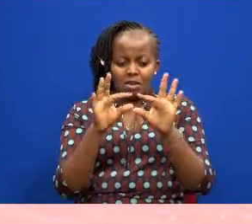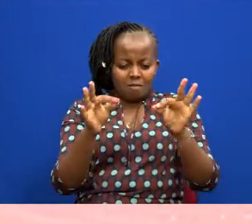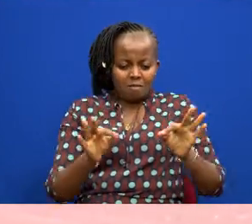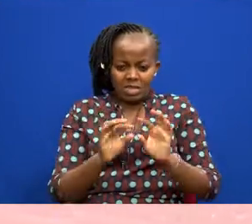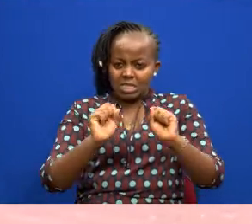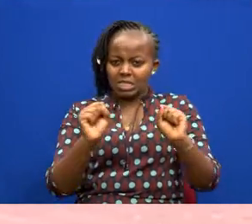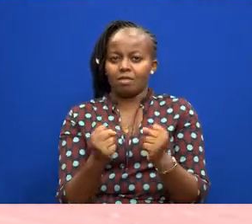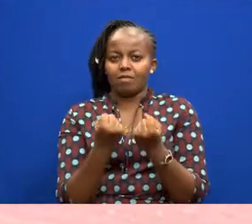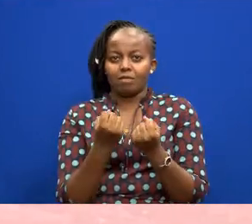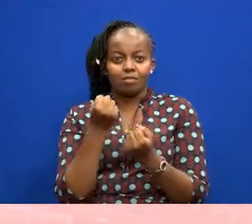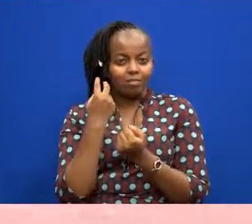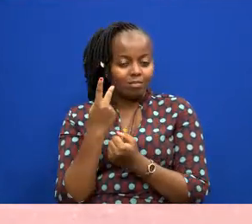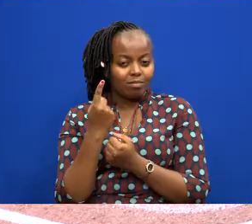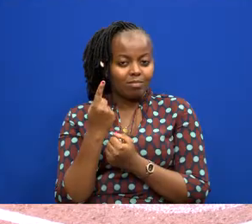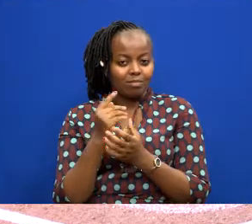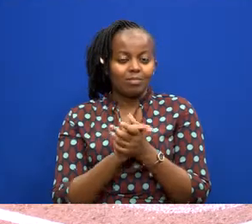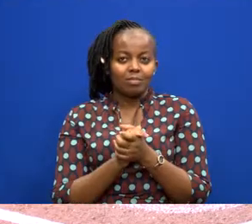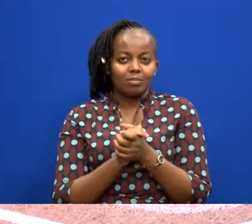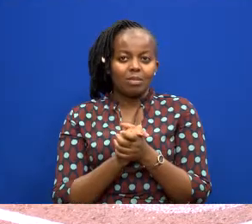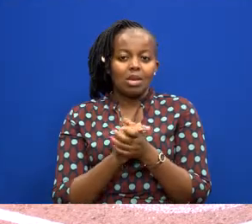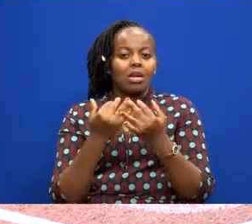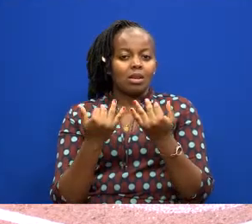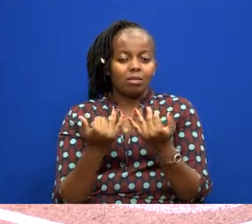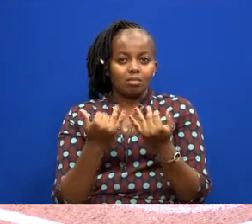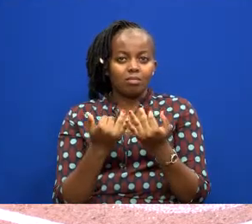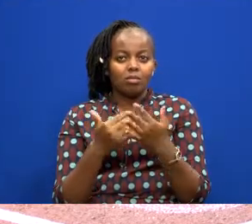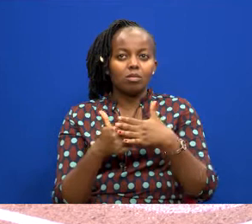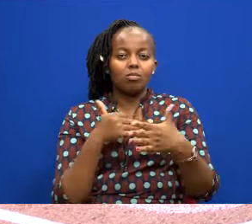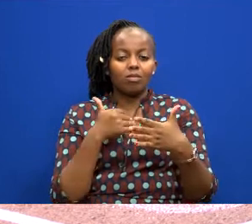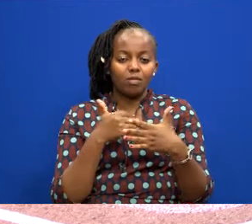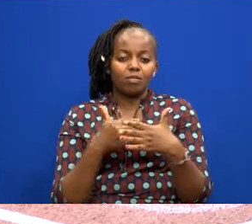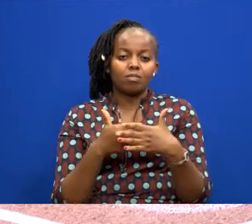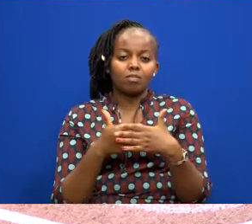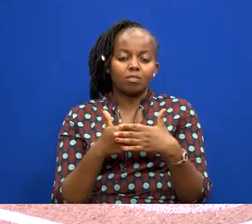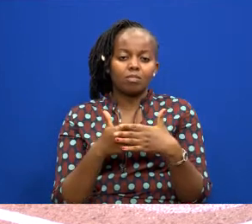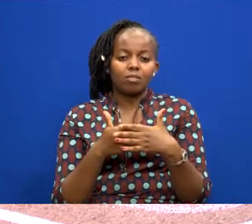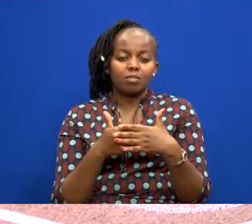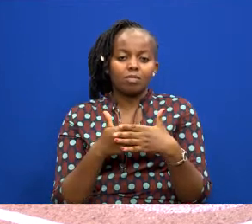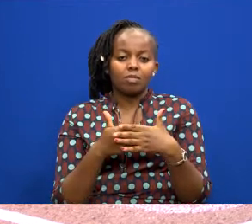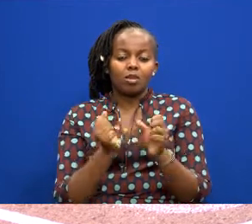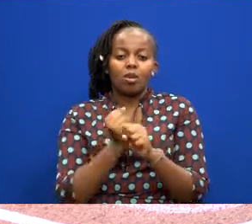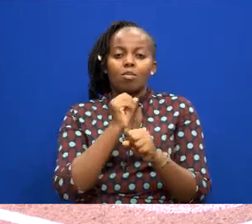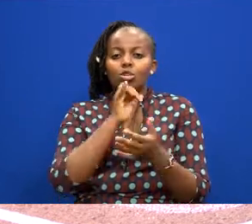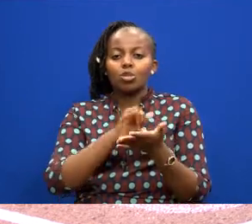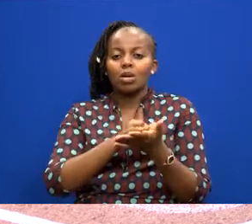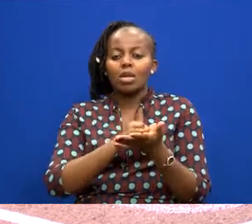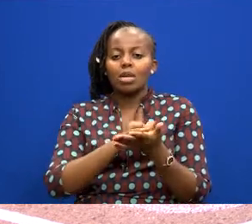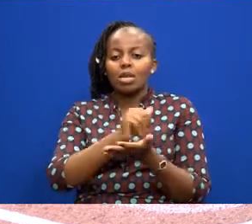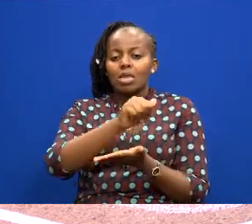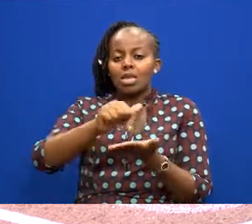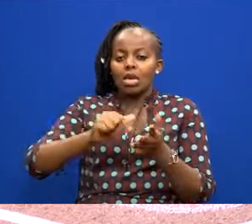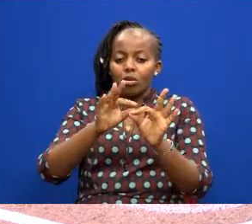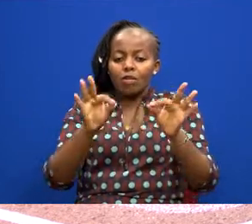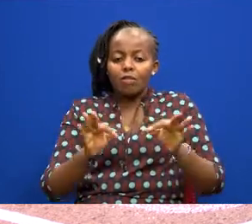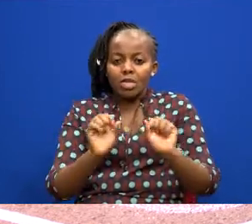your field is safe. Sawa sawa. So before you draw, make sure that the area